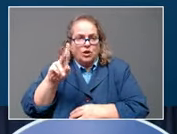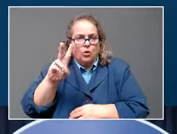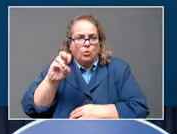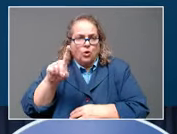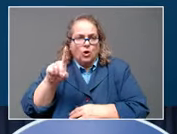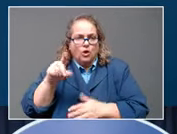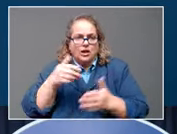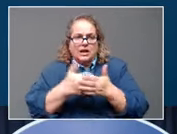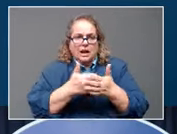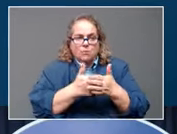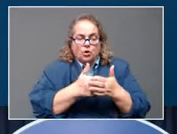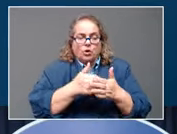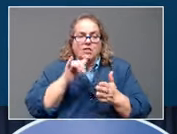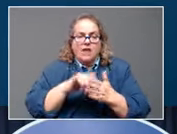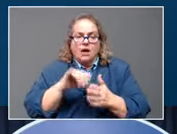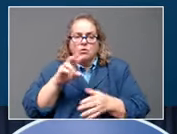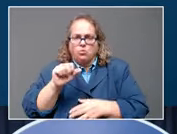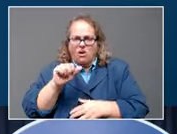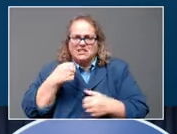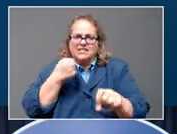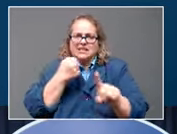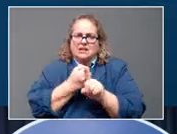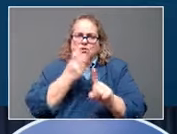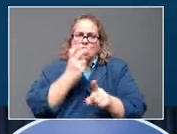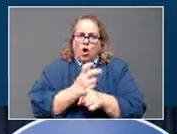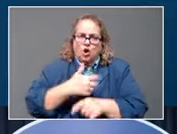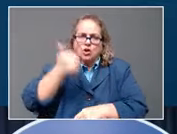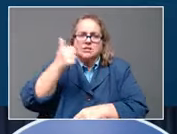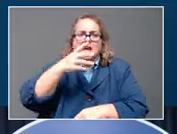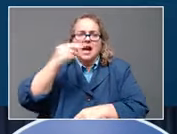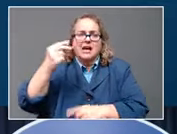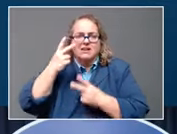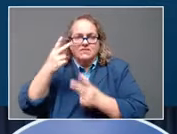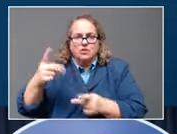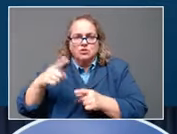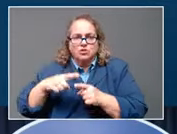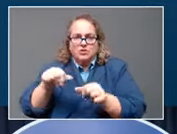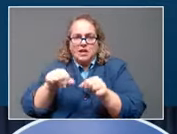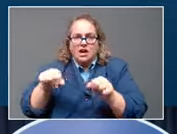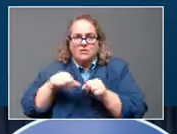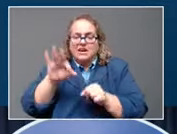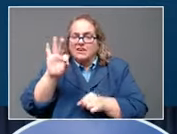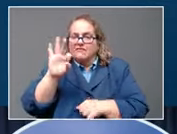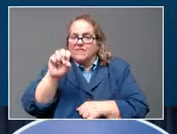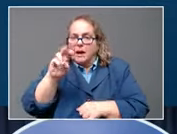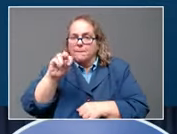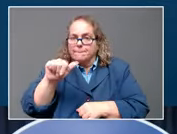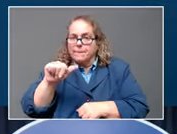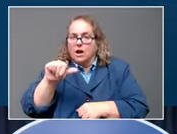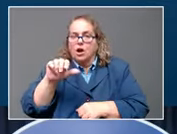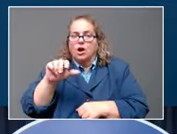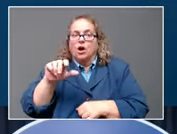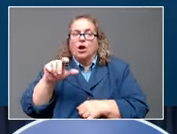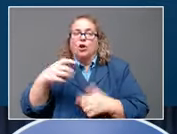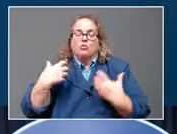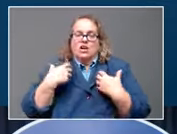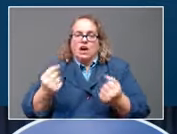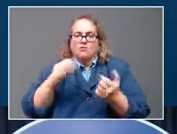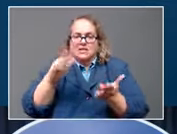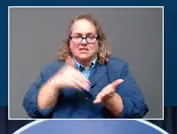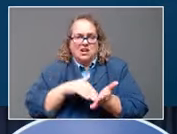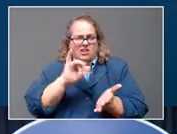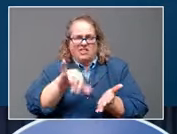hit the hardest, followed by a visit to the area's FEMA Recovery Center. This center filled with amazing